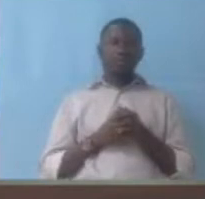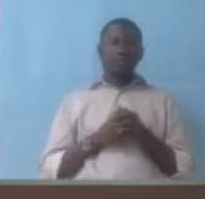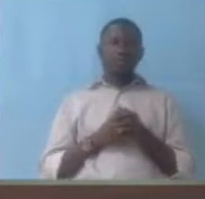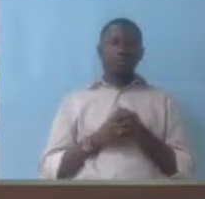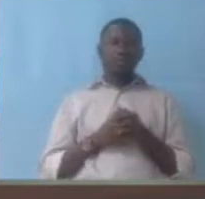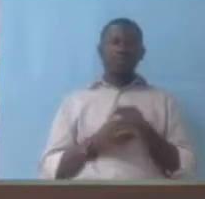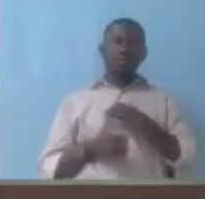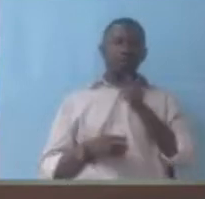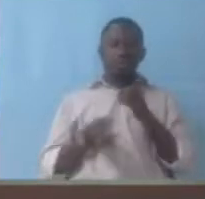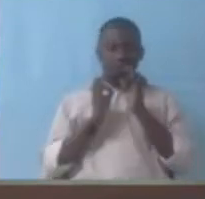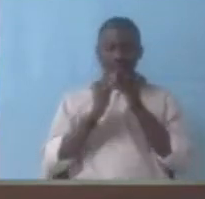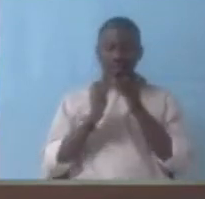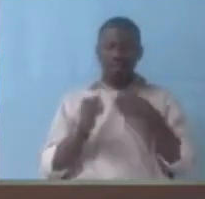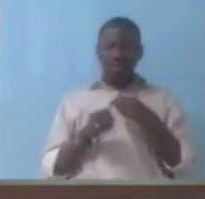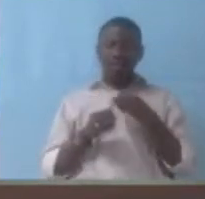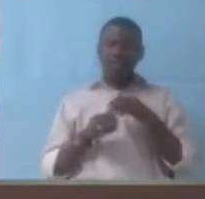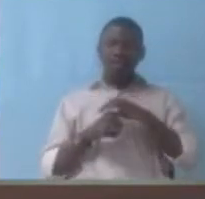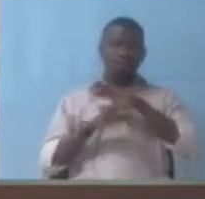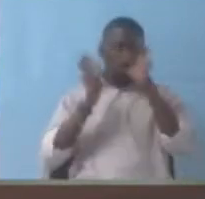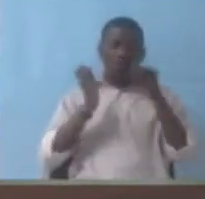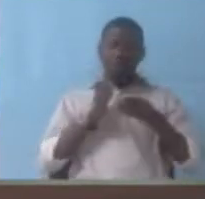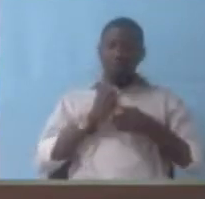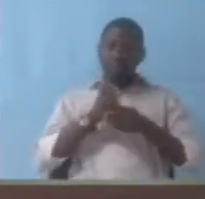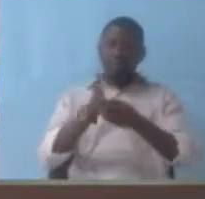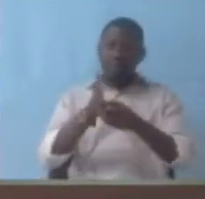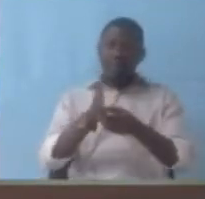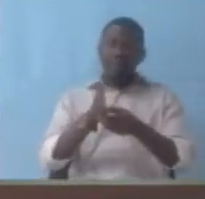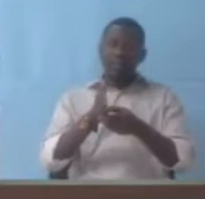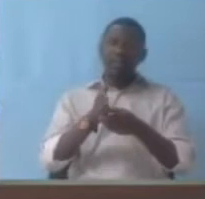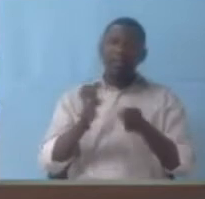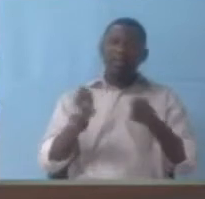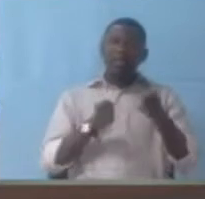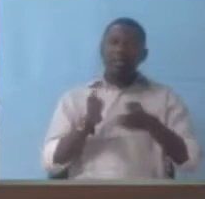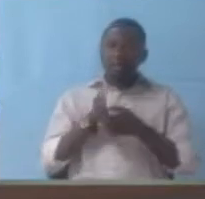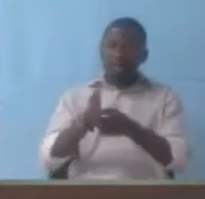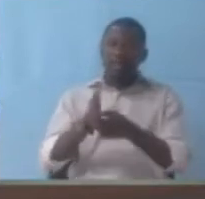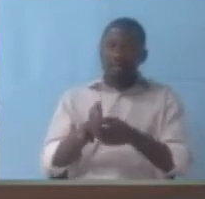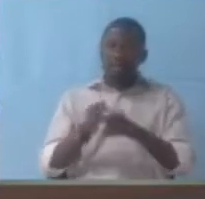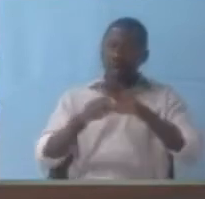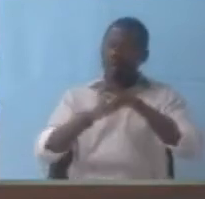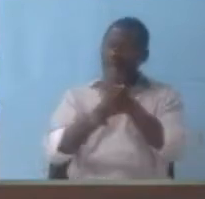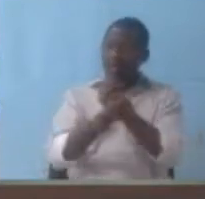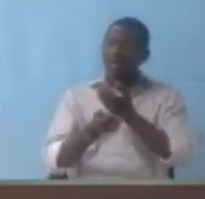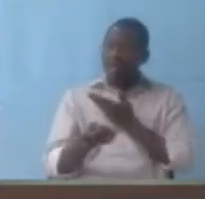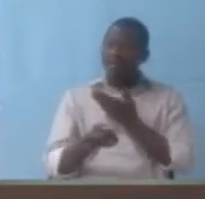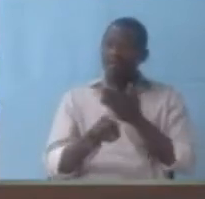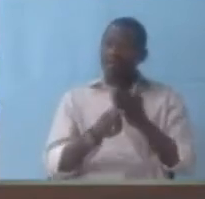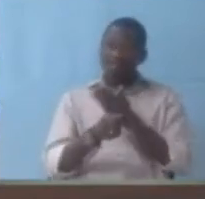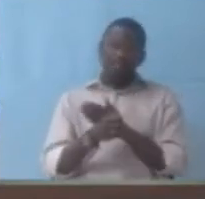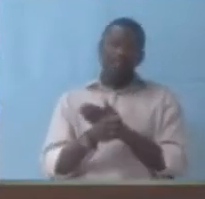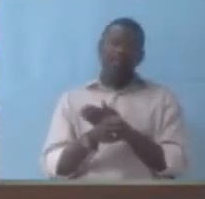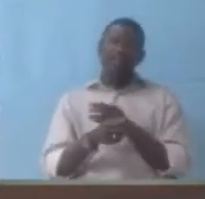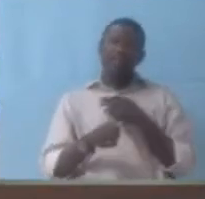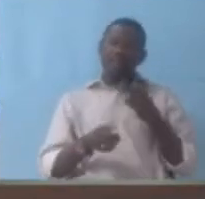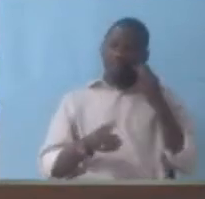And said that managing directors had been arrested. Akoya managing director mutale. And we are sort of